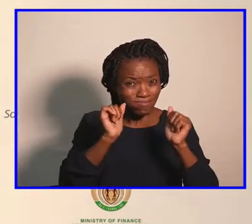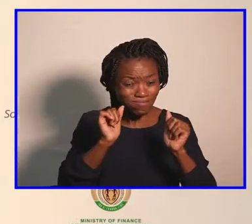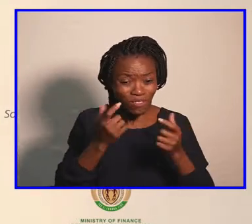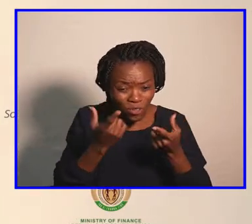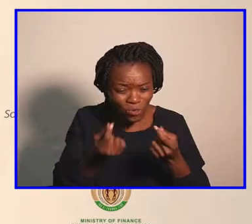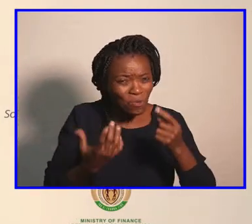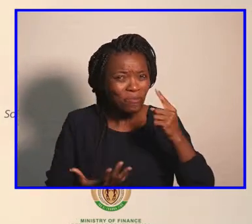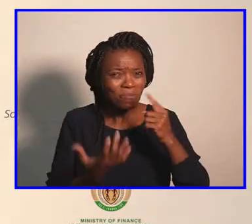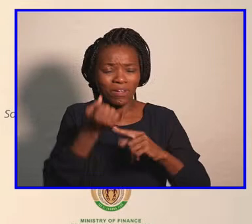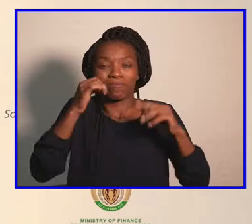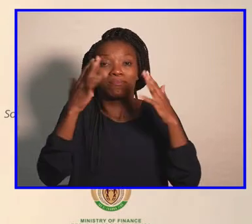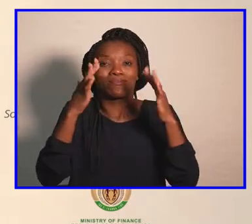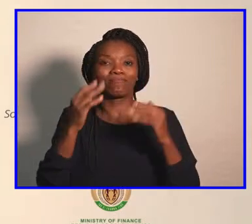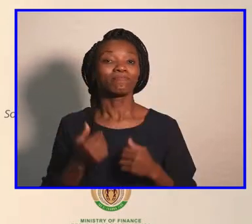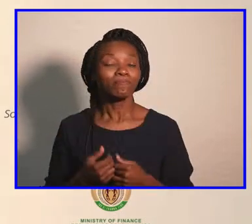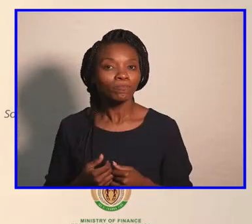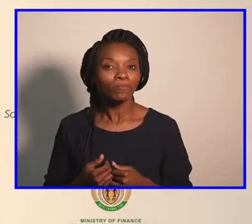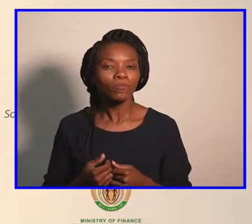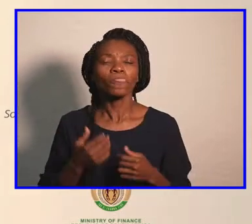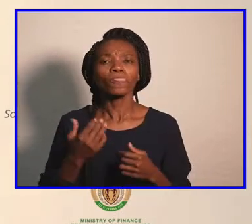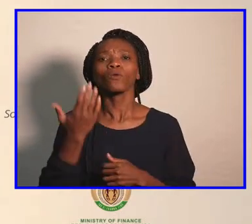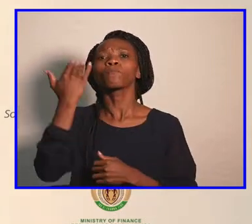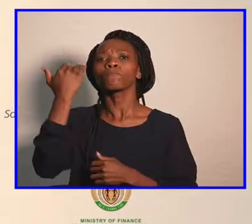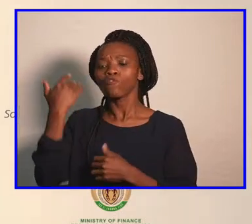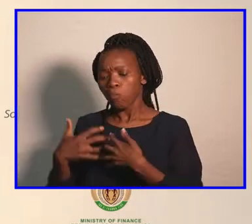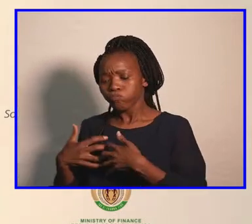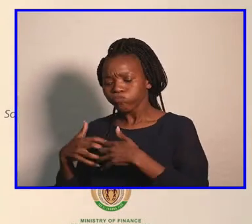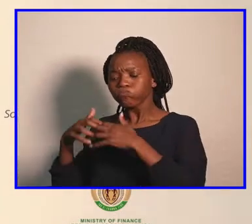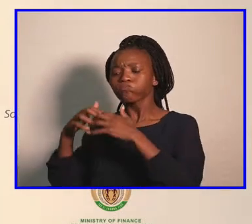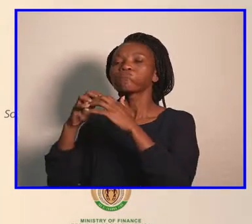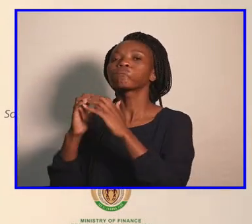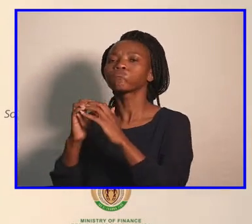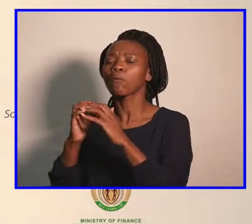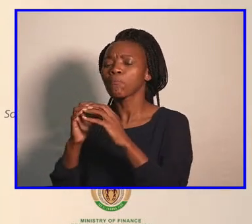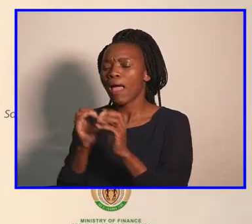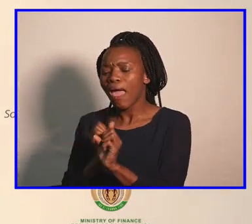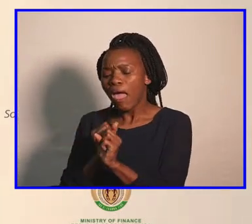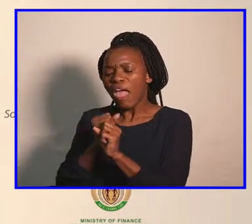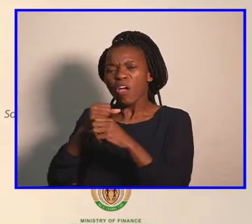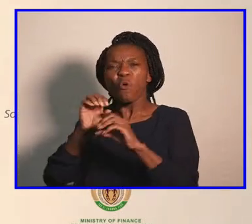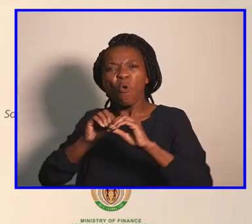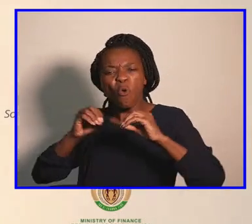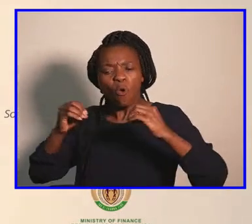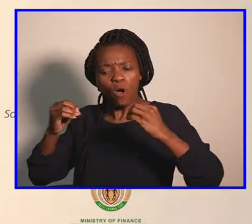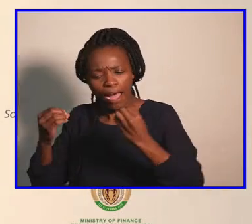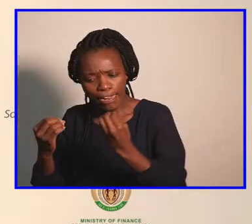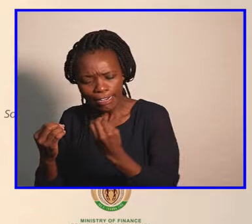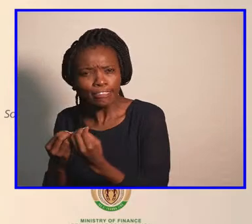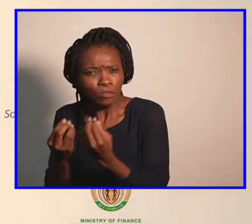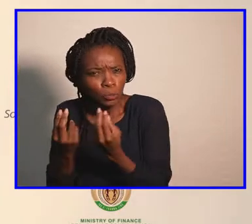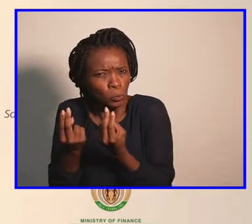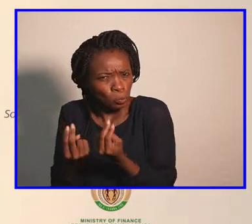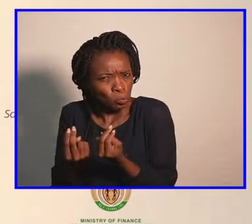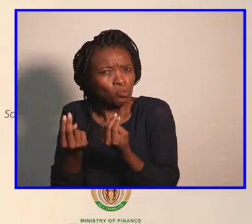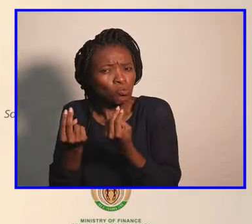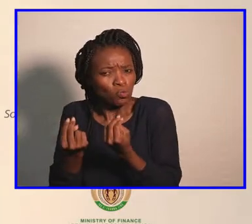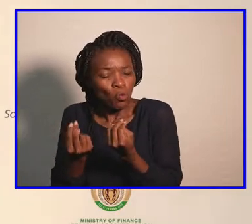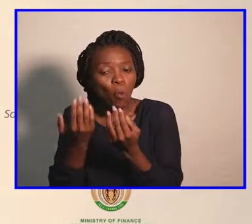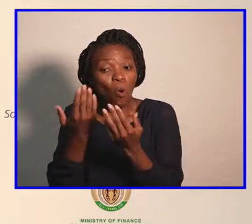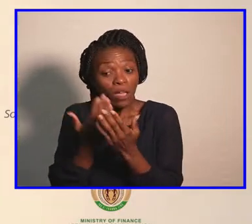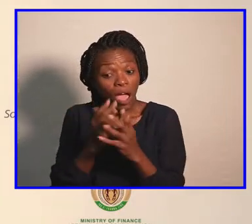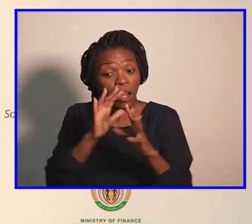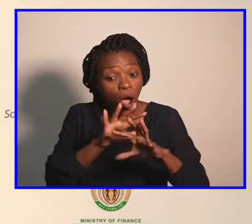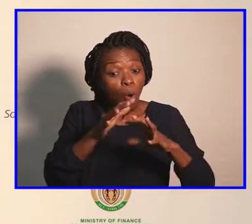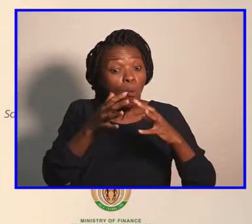that the guiding principle of creating and maintaining a modern organization able to compete with the best in the